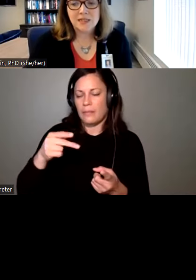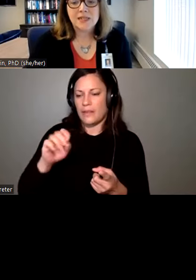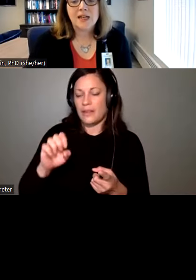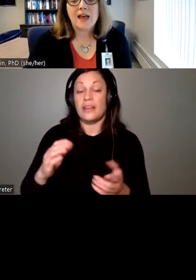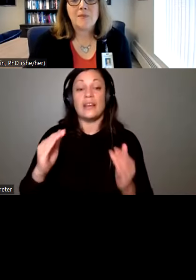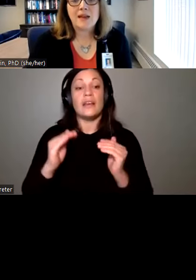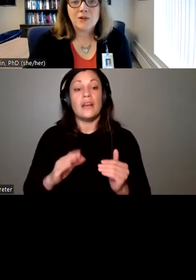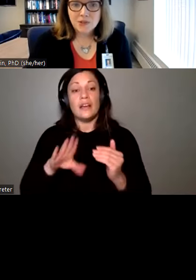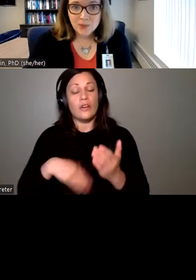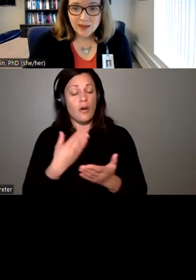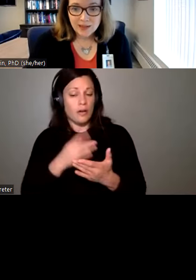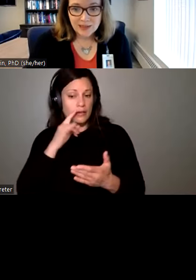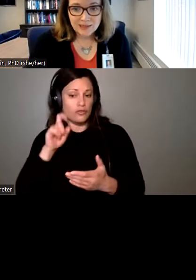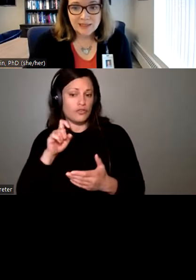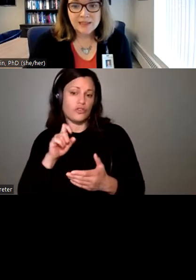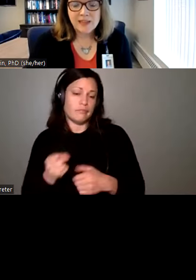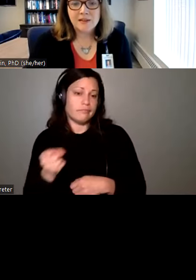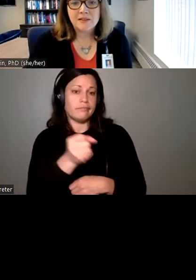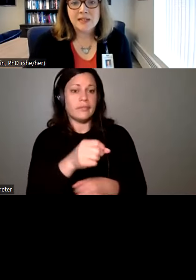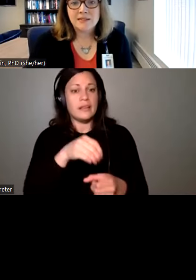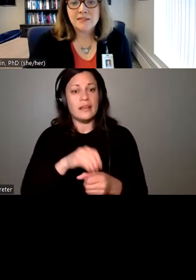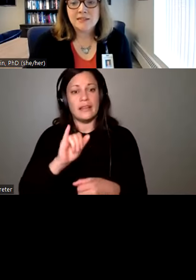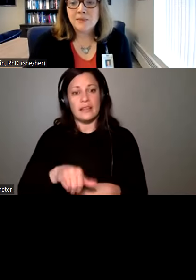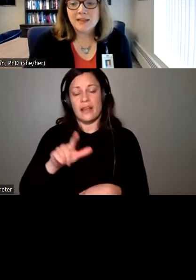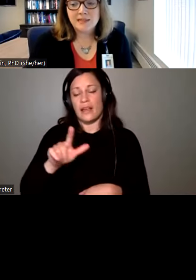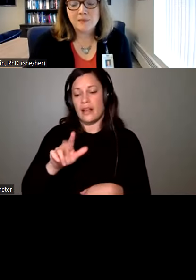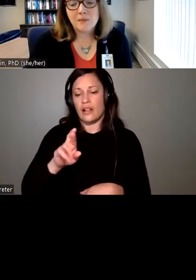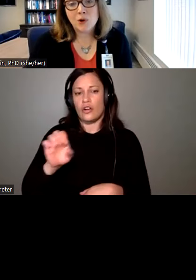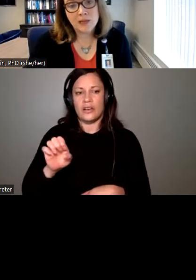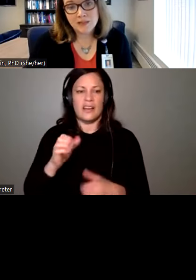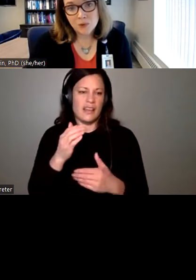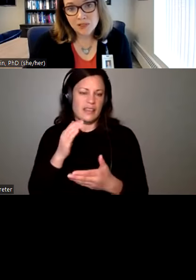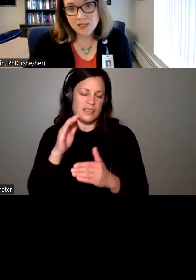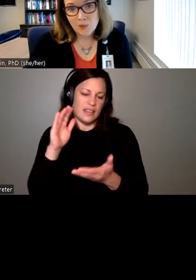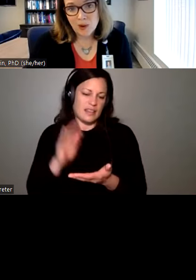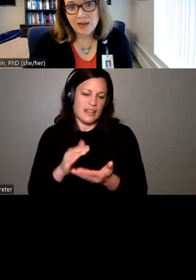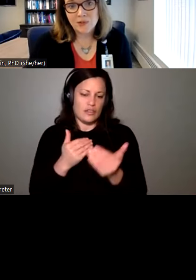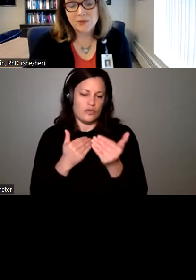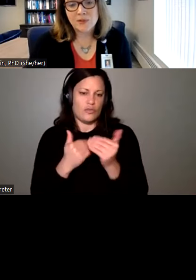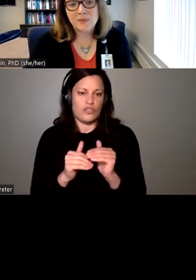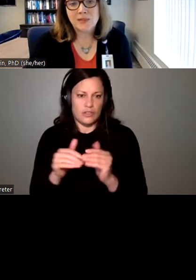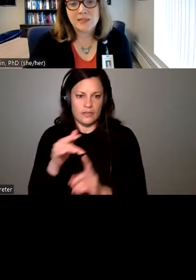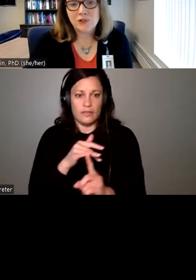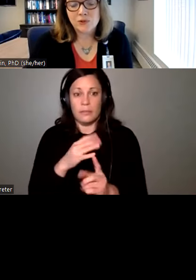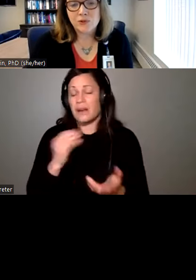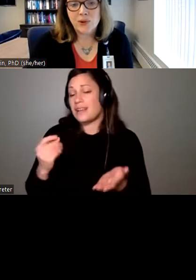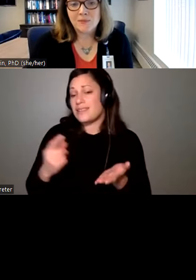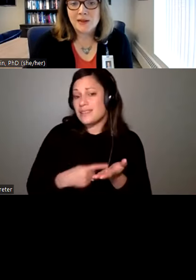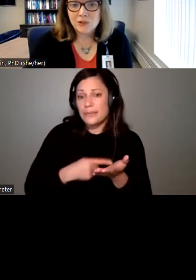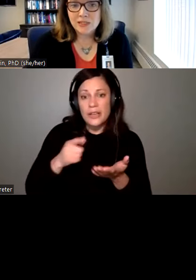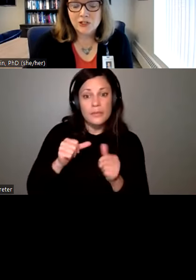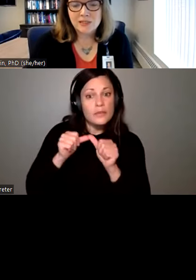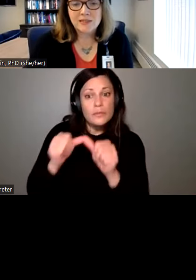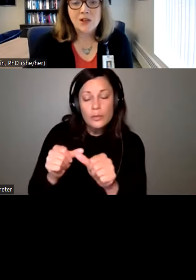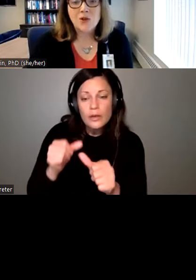environment. And it also recognizes that these disabilities can be permanent or temporary. So sometimes we see children who have